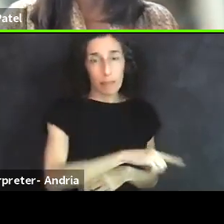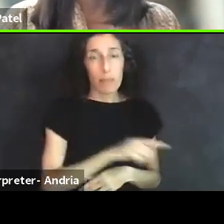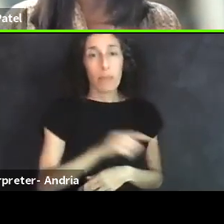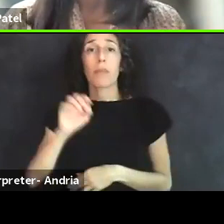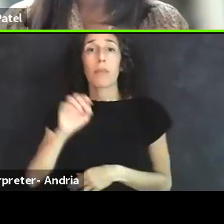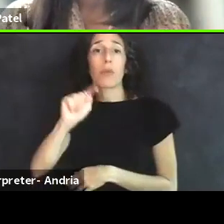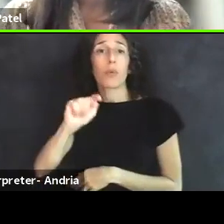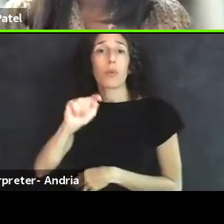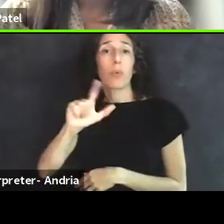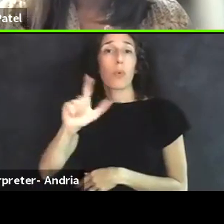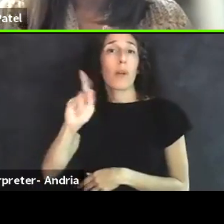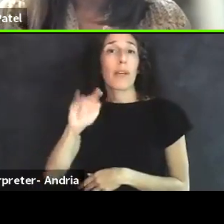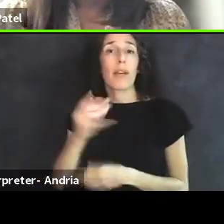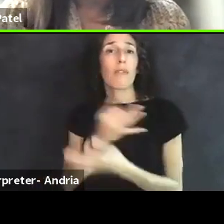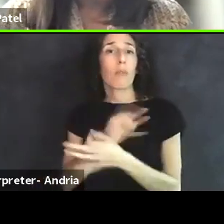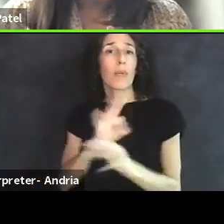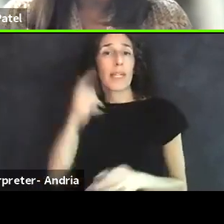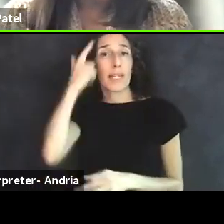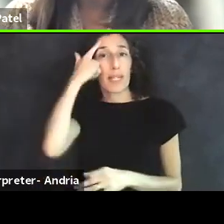freely available.